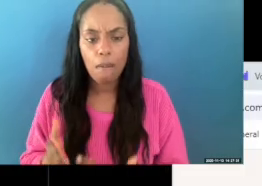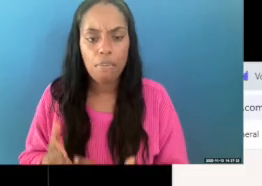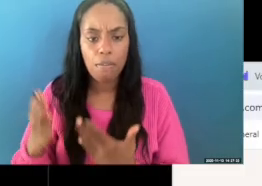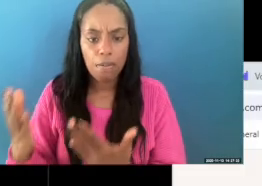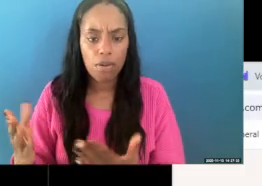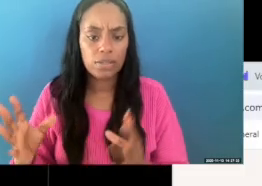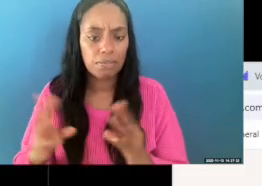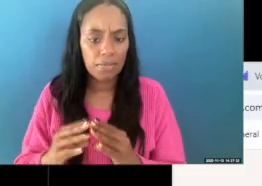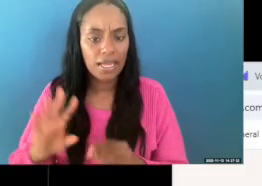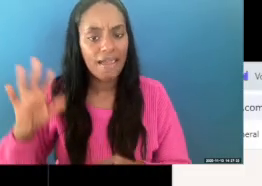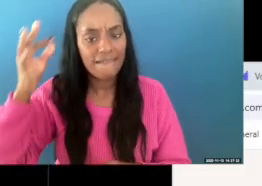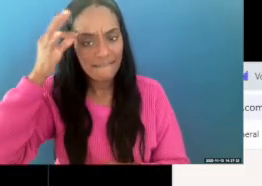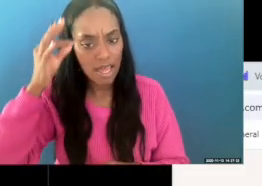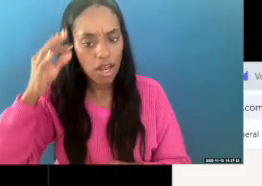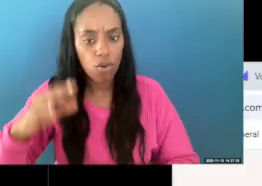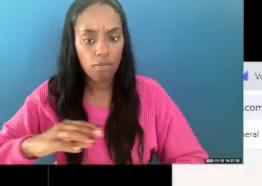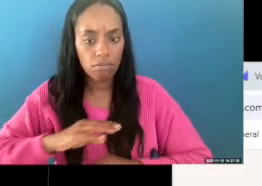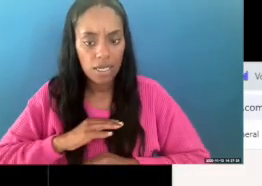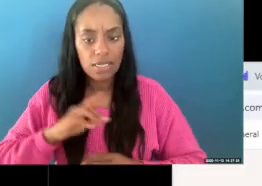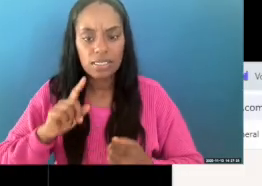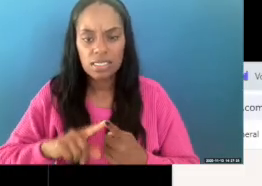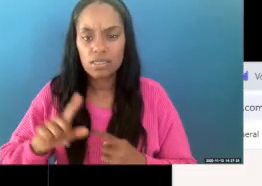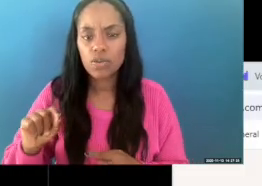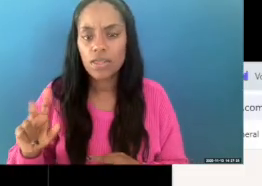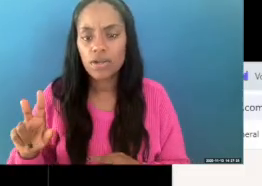meet. You go back to the ACF and